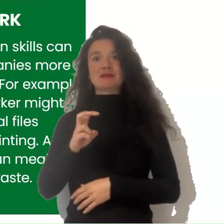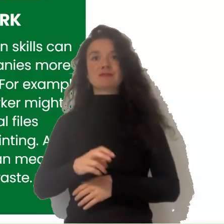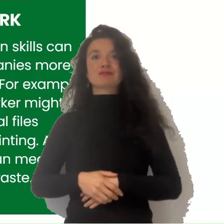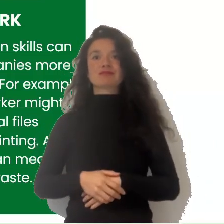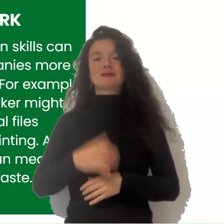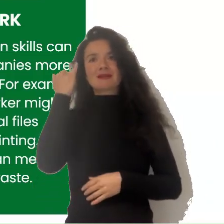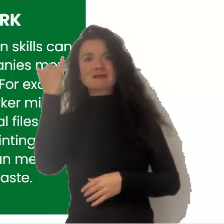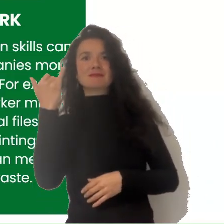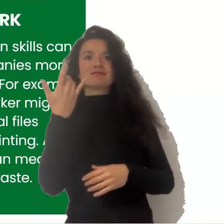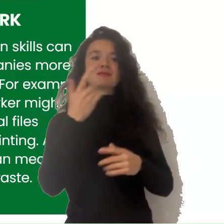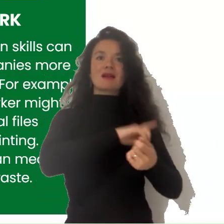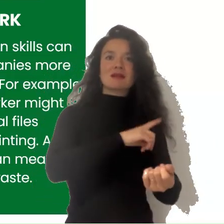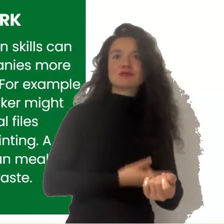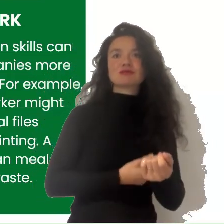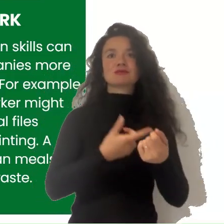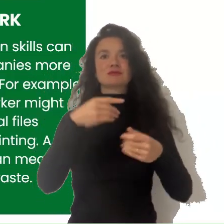more digital